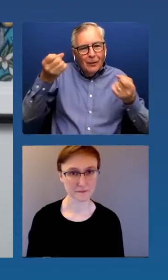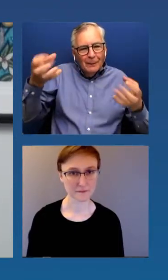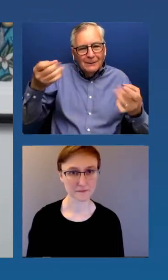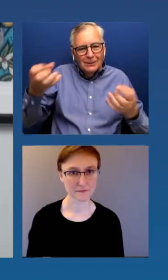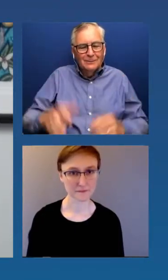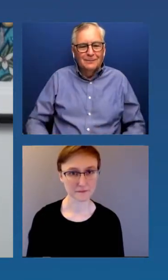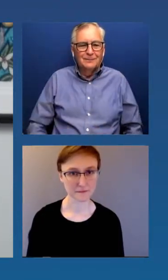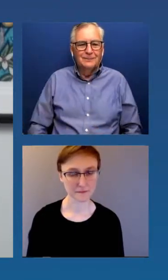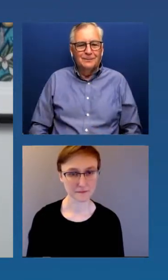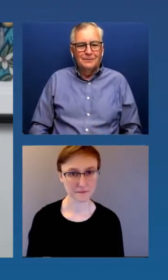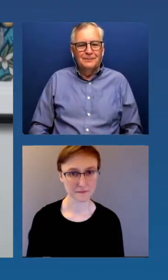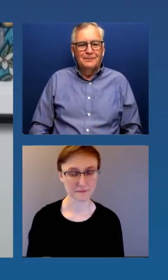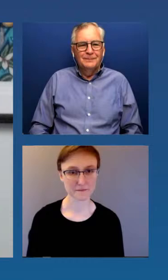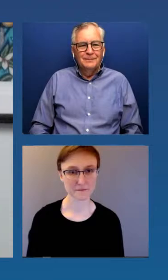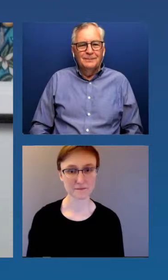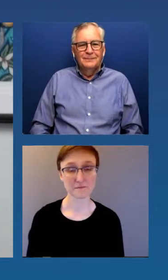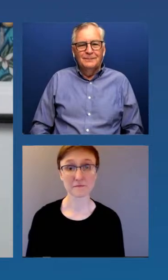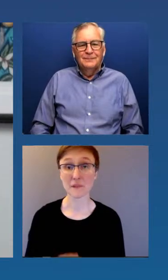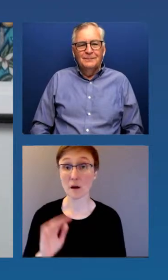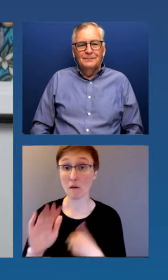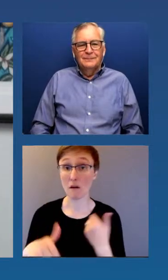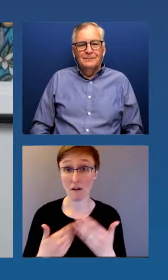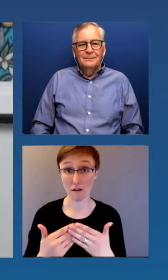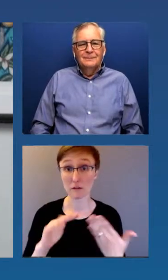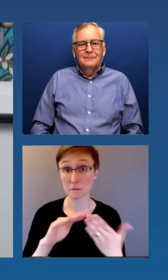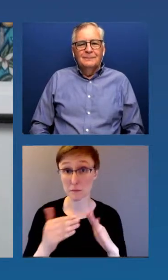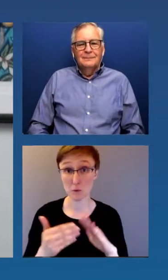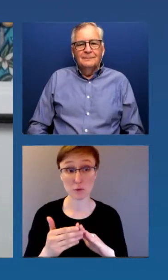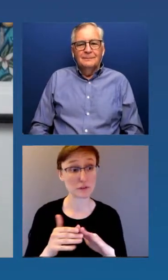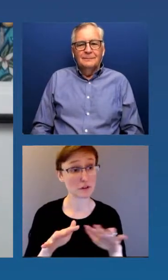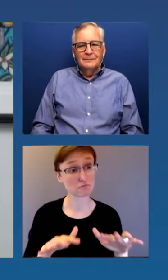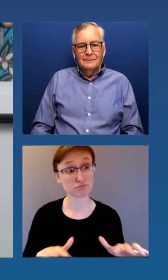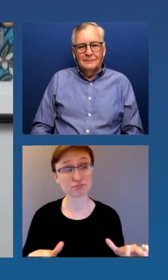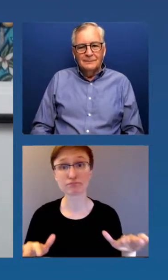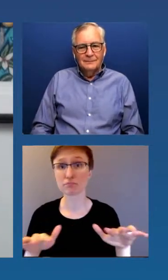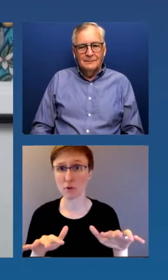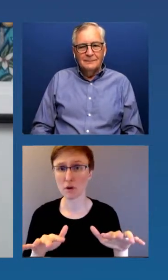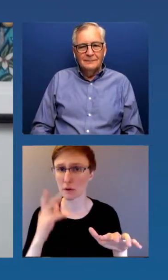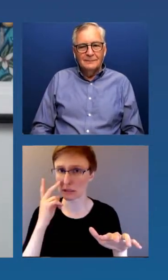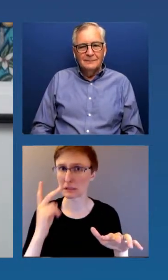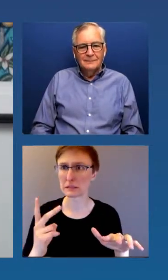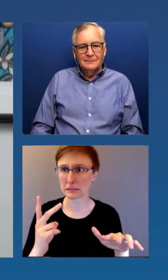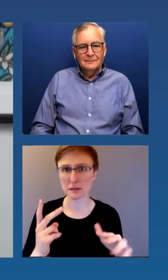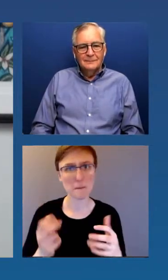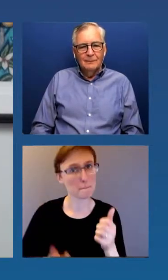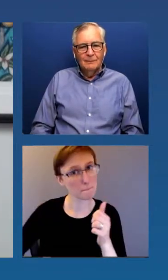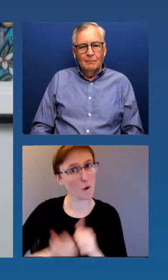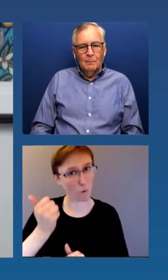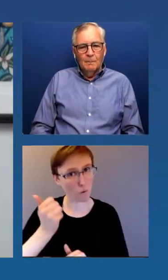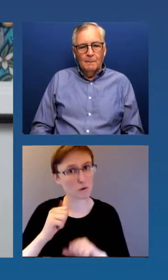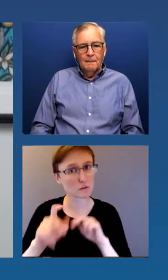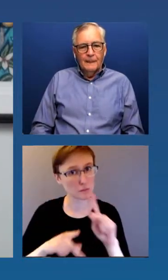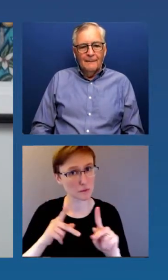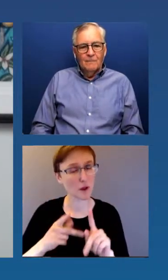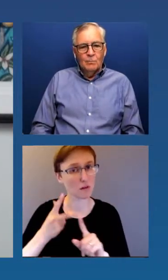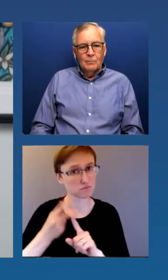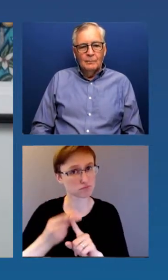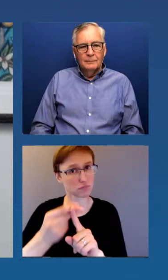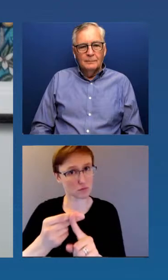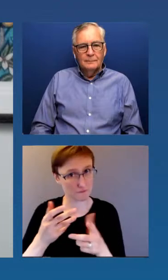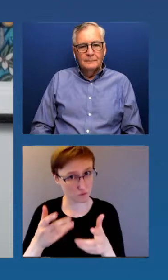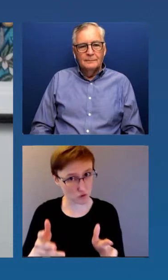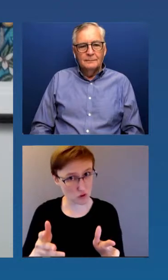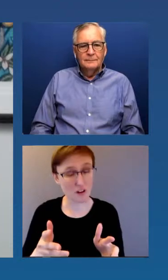So while all communities now have the majority of their eligible populations immunized, we want every